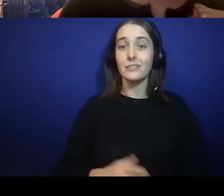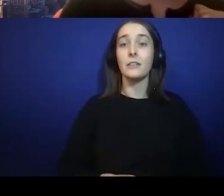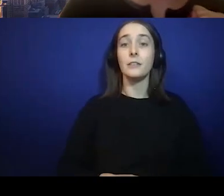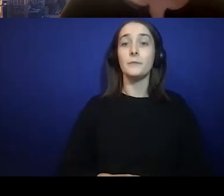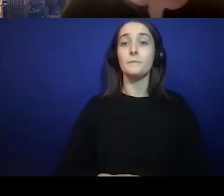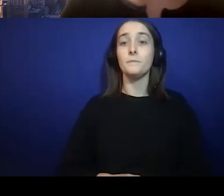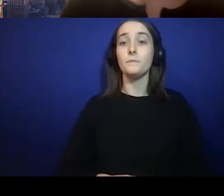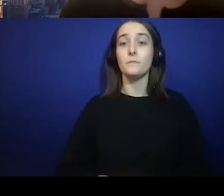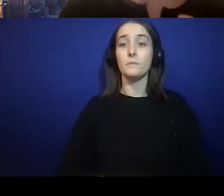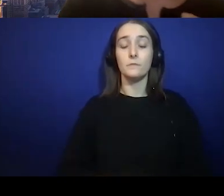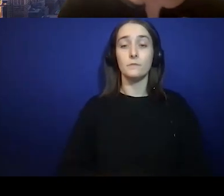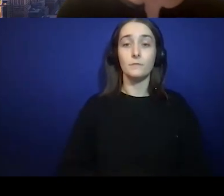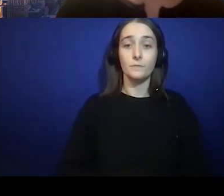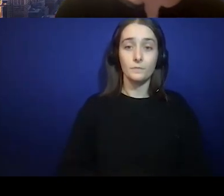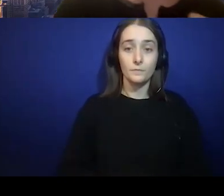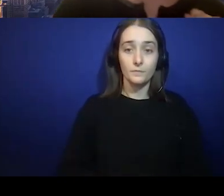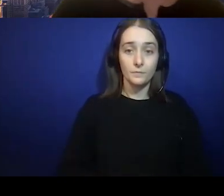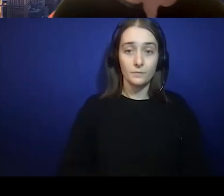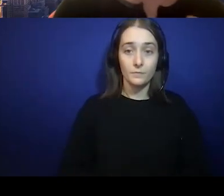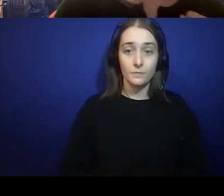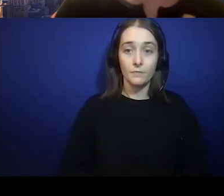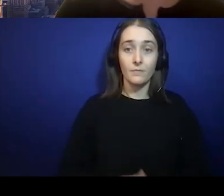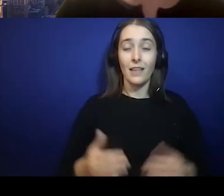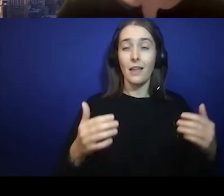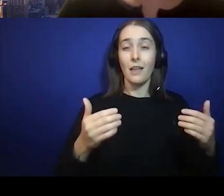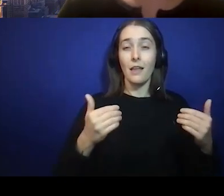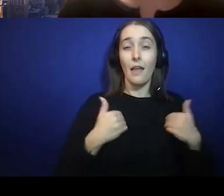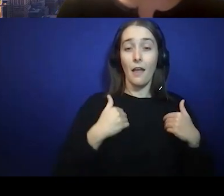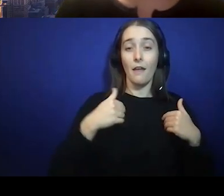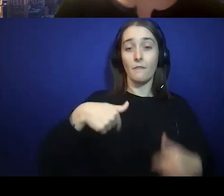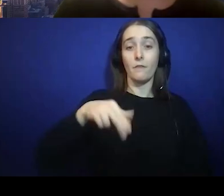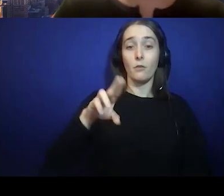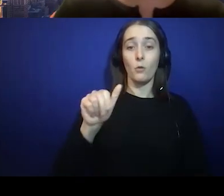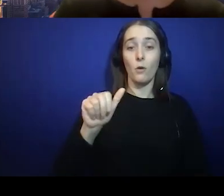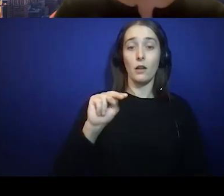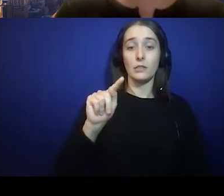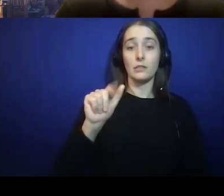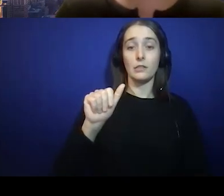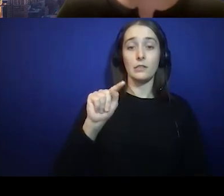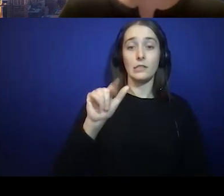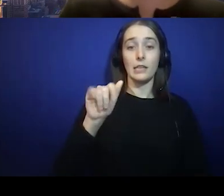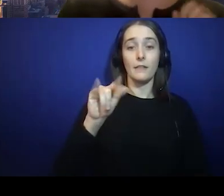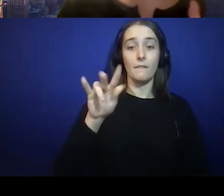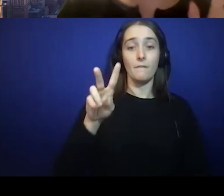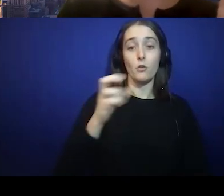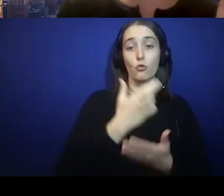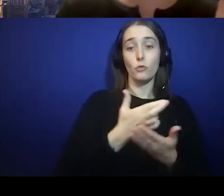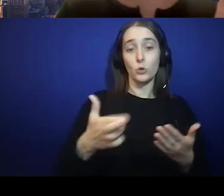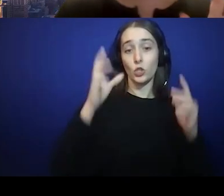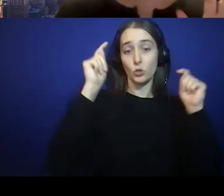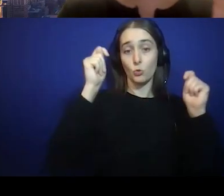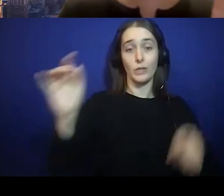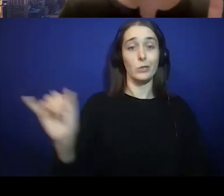is quantitative resource tutoring as well that we offer on our end. So there's